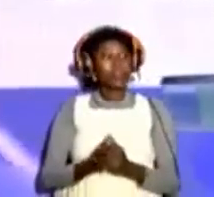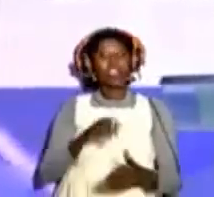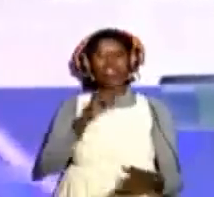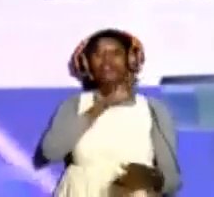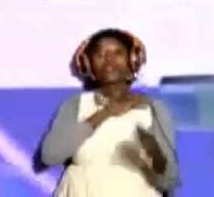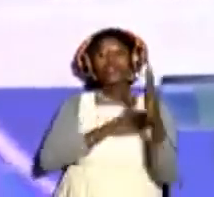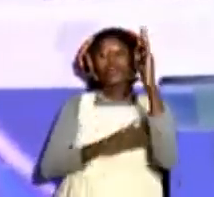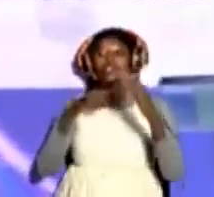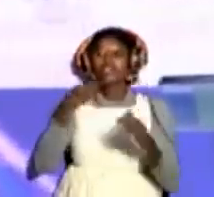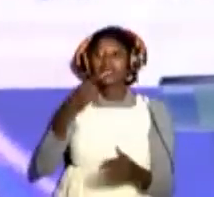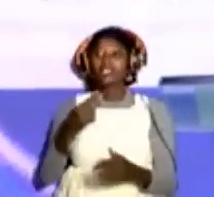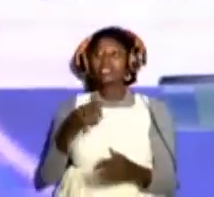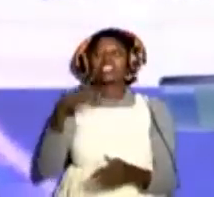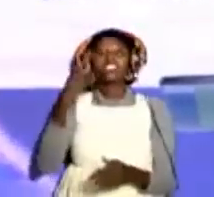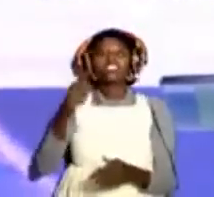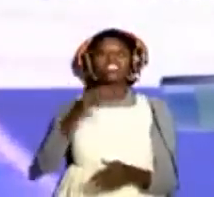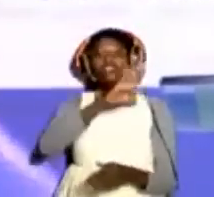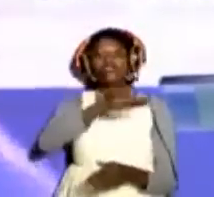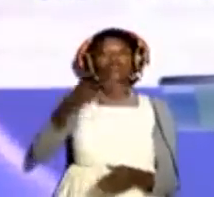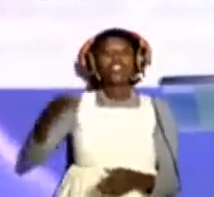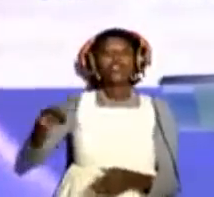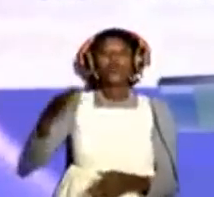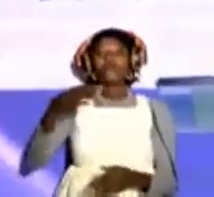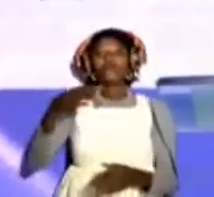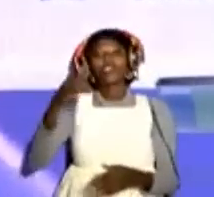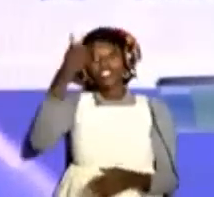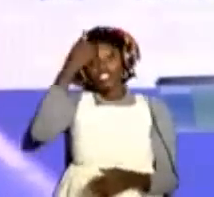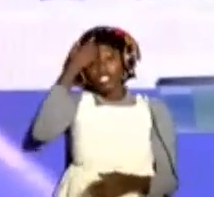The Lord said, you sons of the Rechabites,